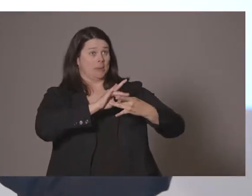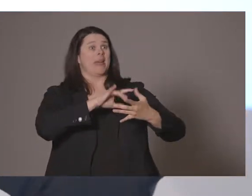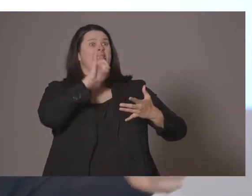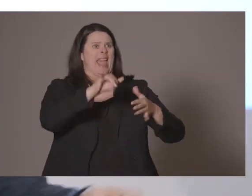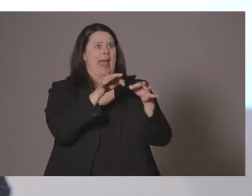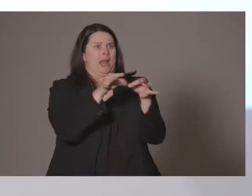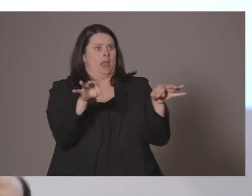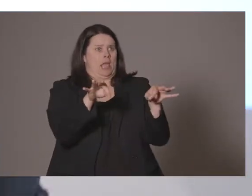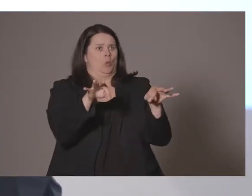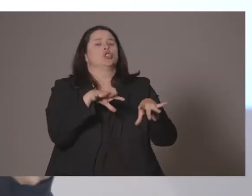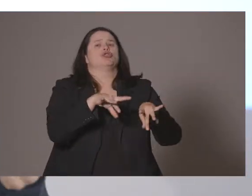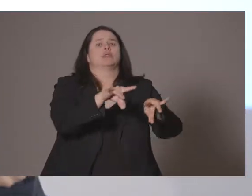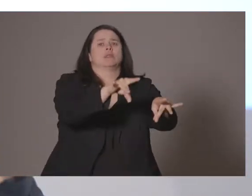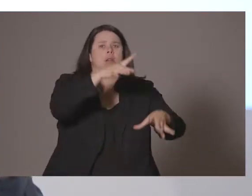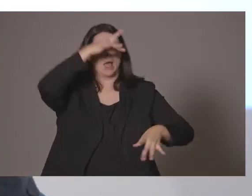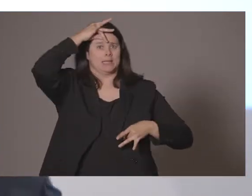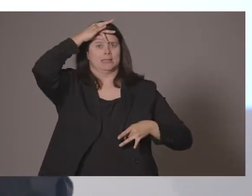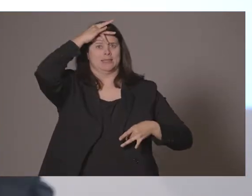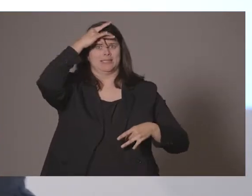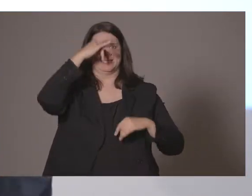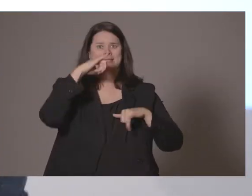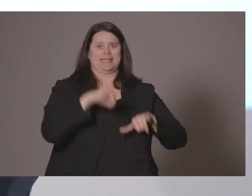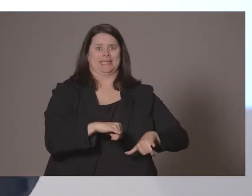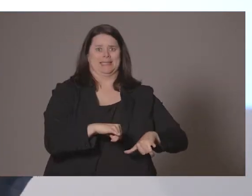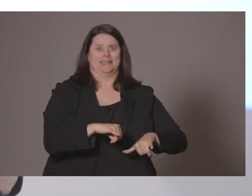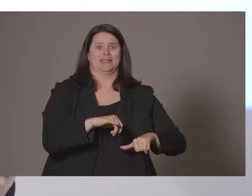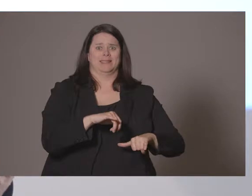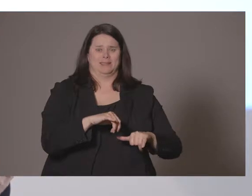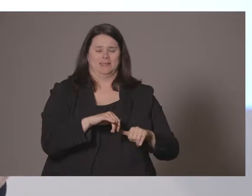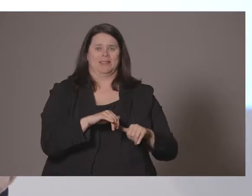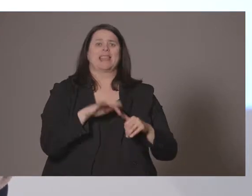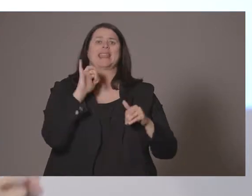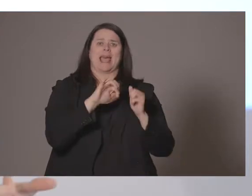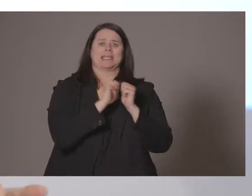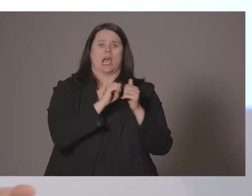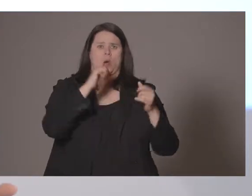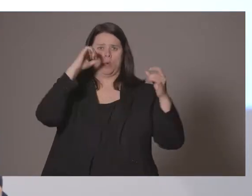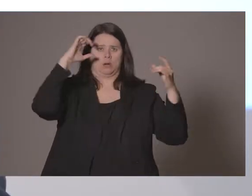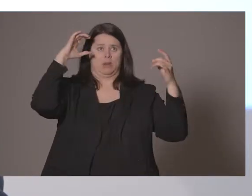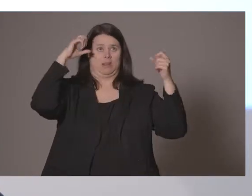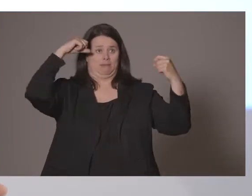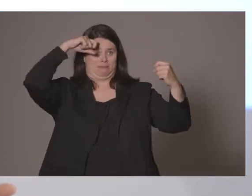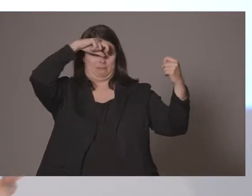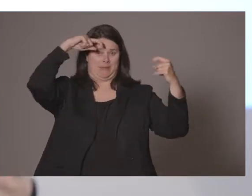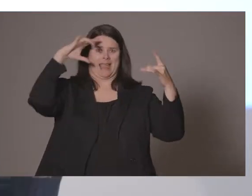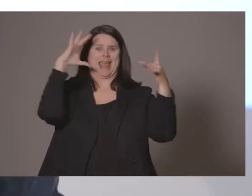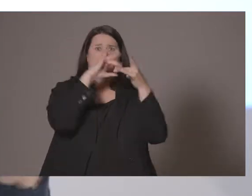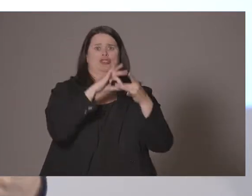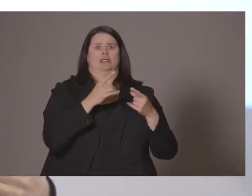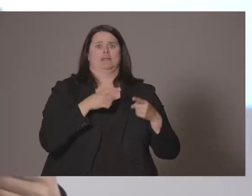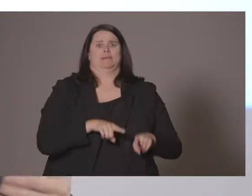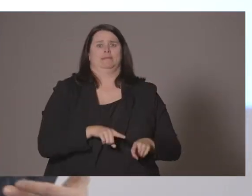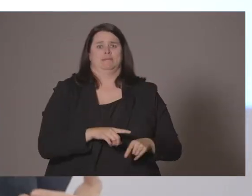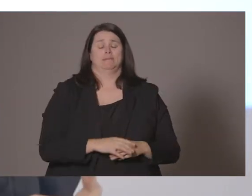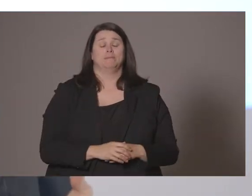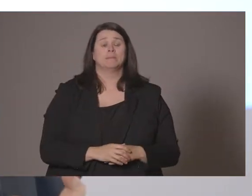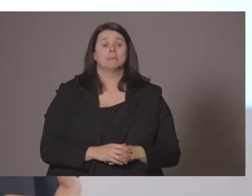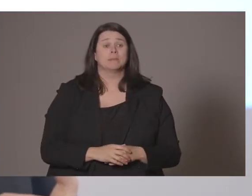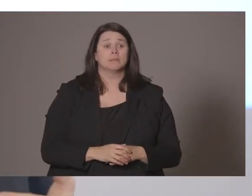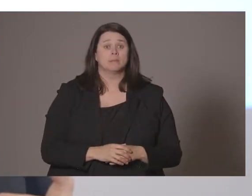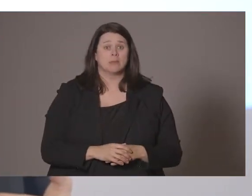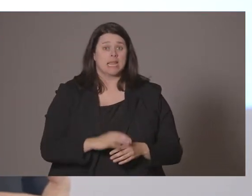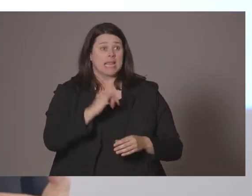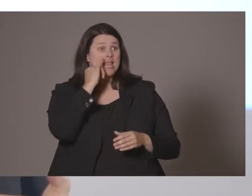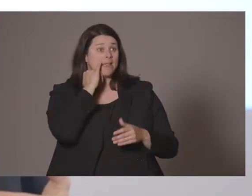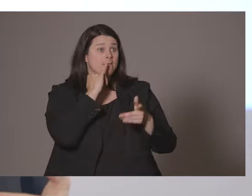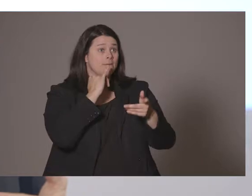That the relationship of language is wired together with the experience. If you're not speaking